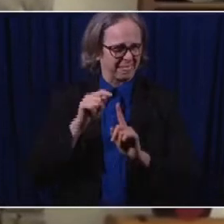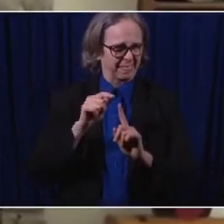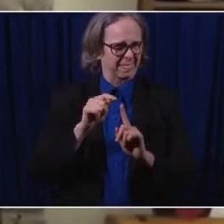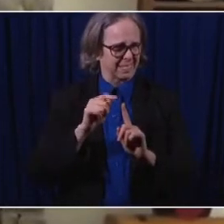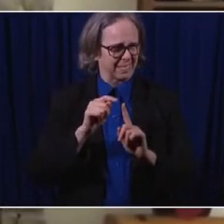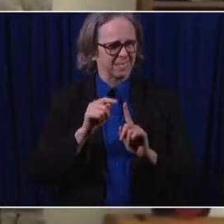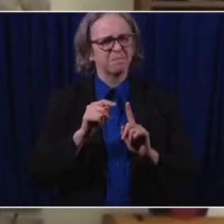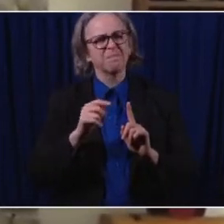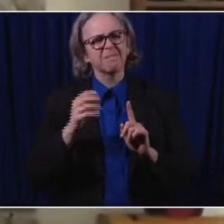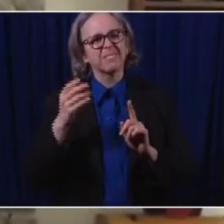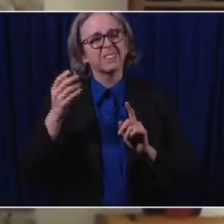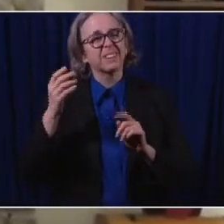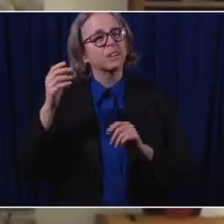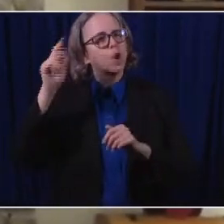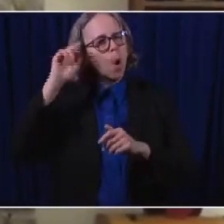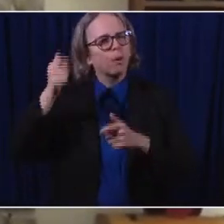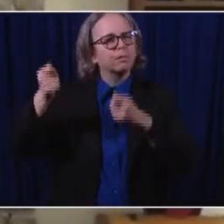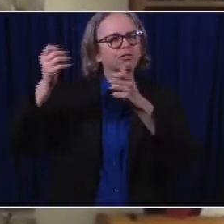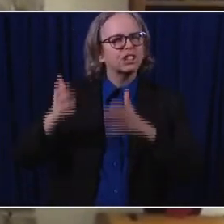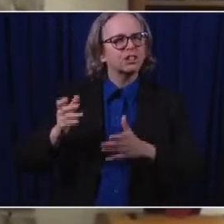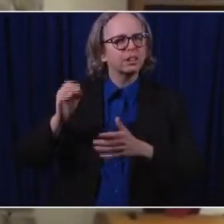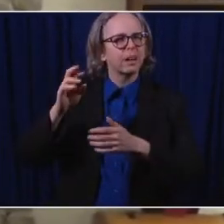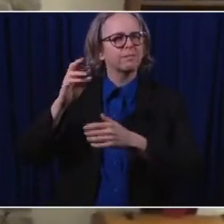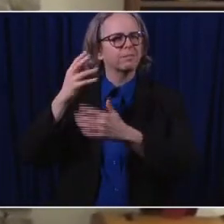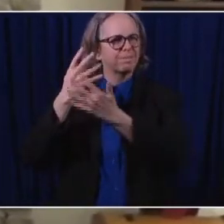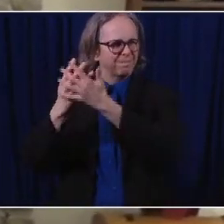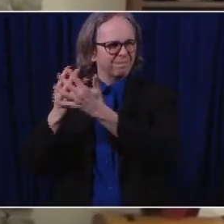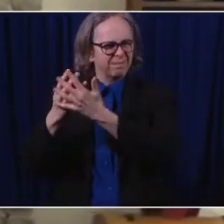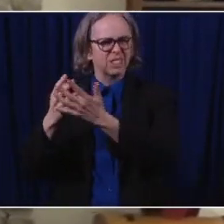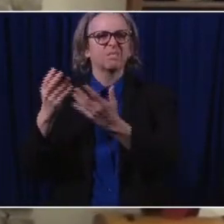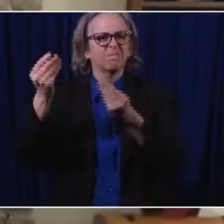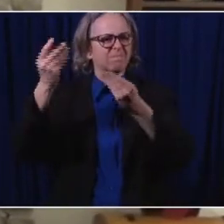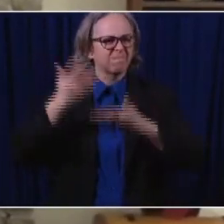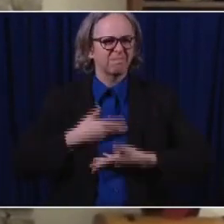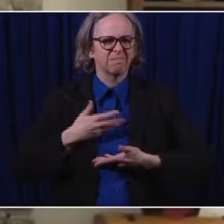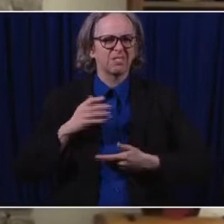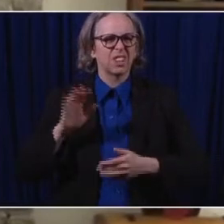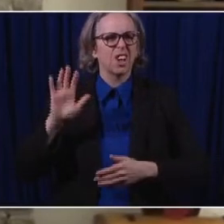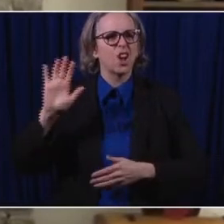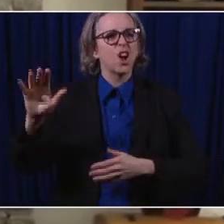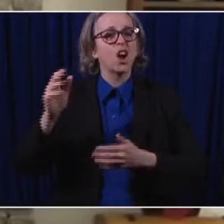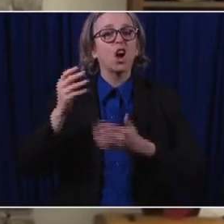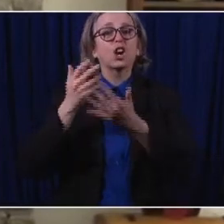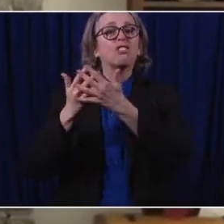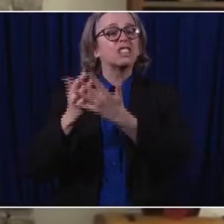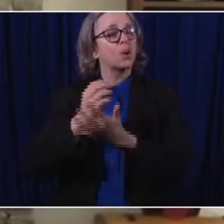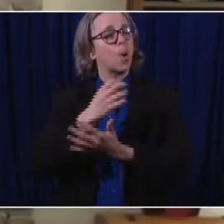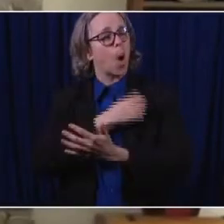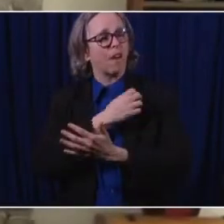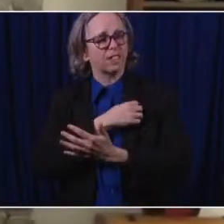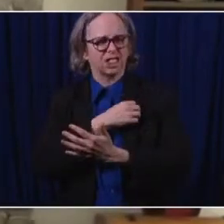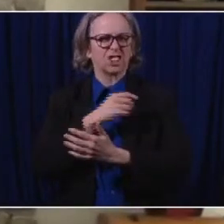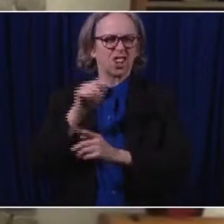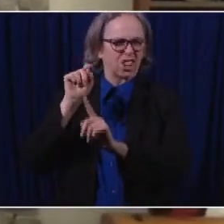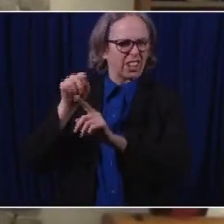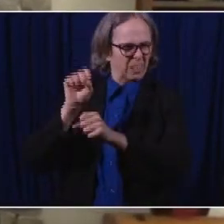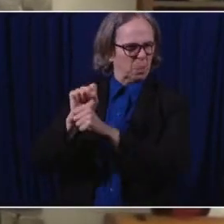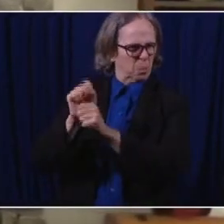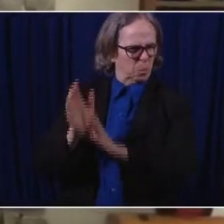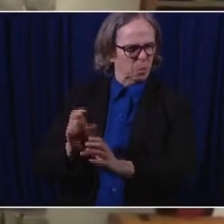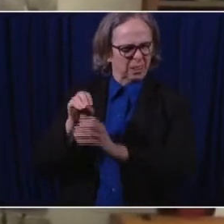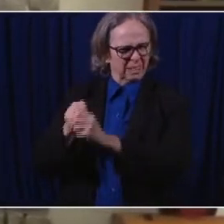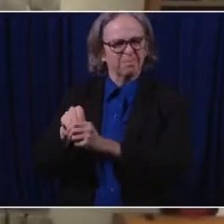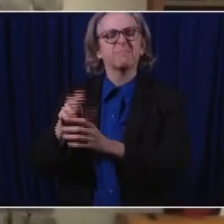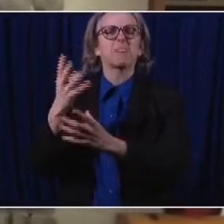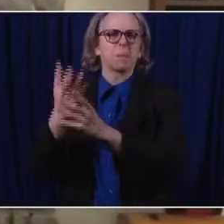coronavirus has taken the life of a correction officer employed by DRC since 2015. Gloria